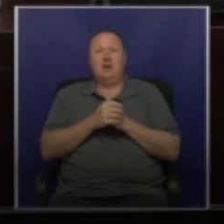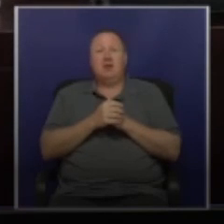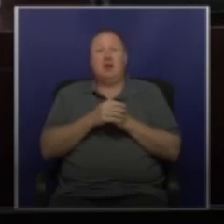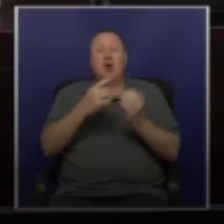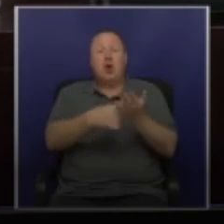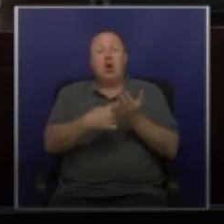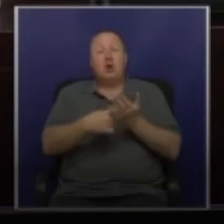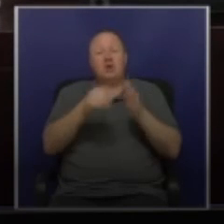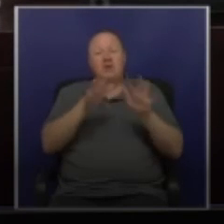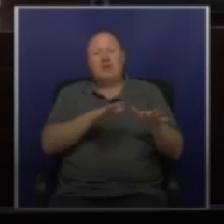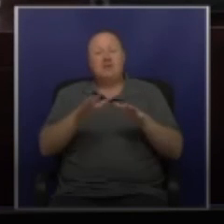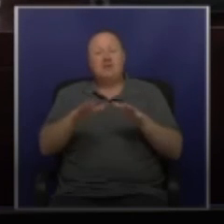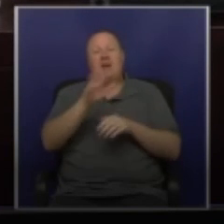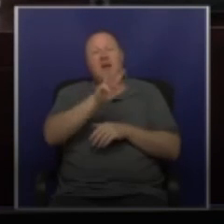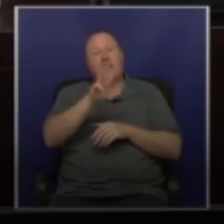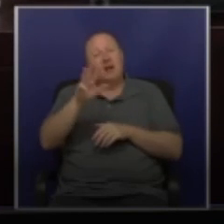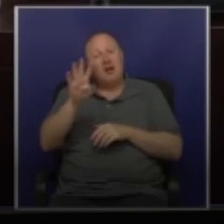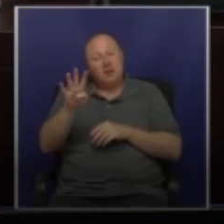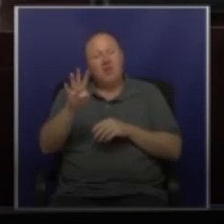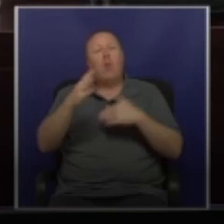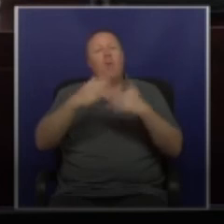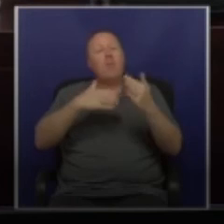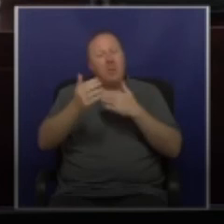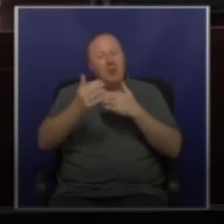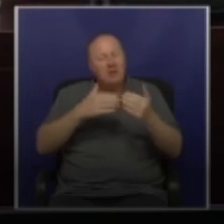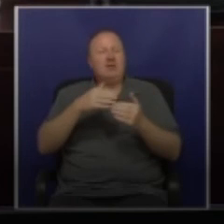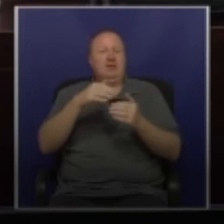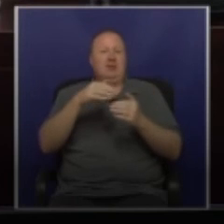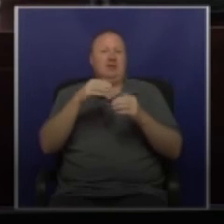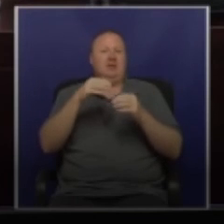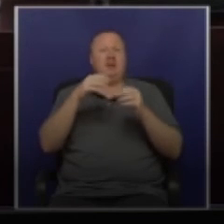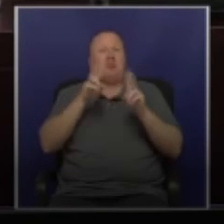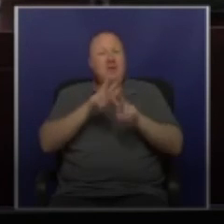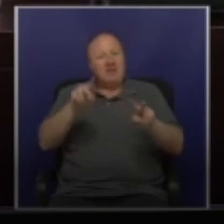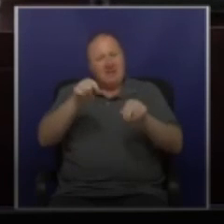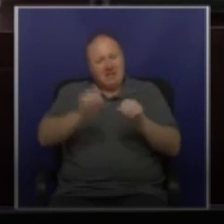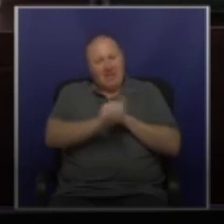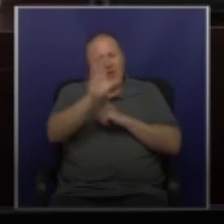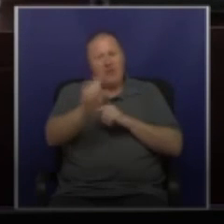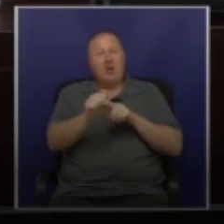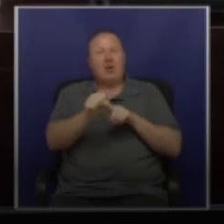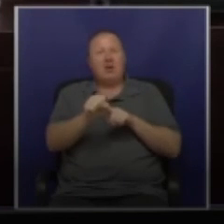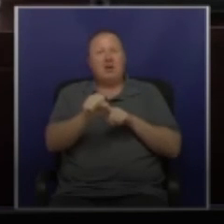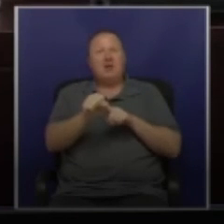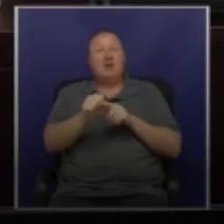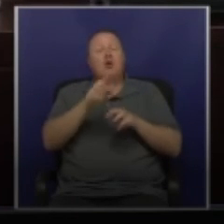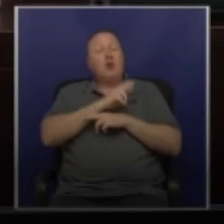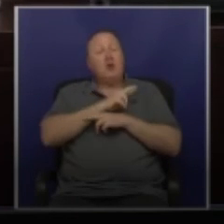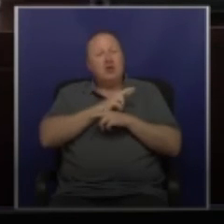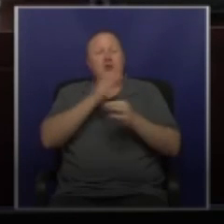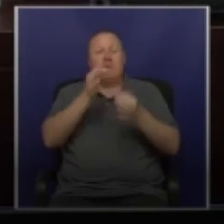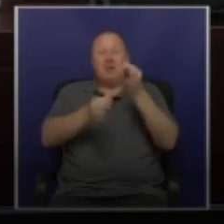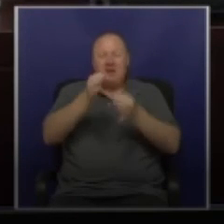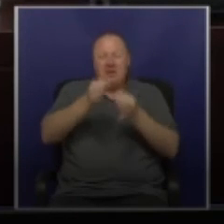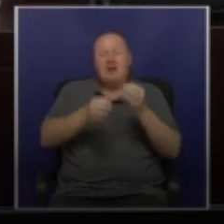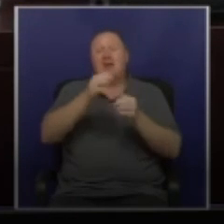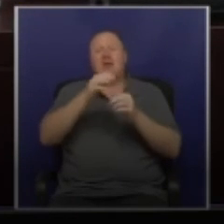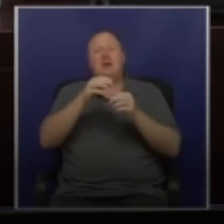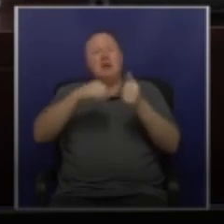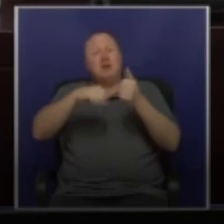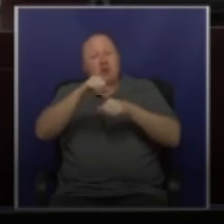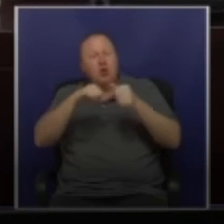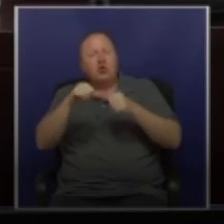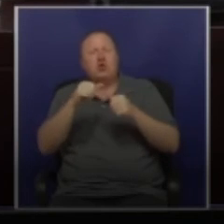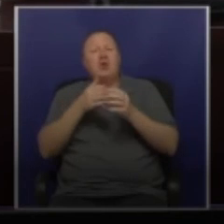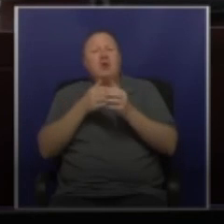that averted war and built peace, we encourage all South African civil, religious, and political leaders to come